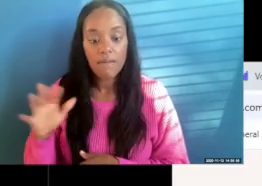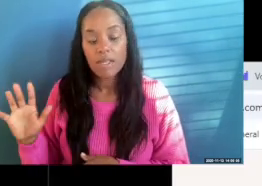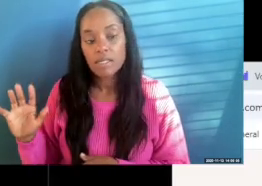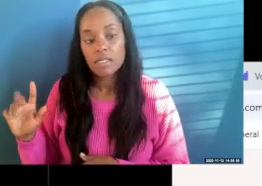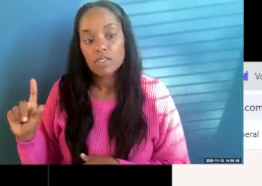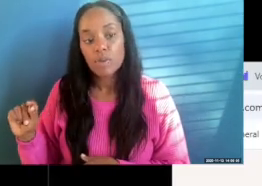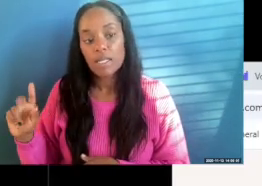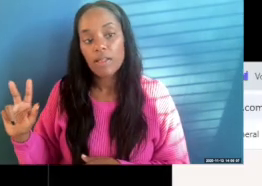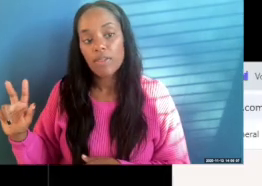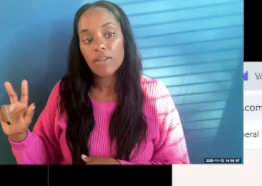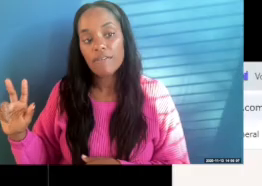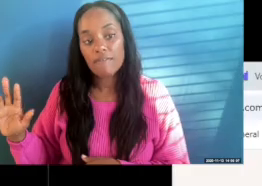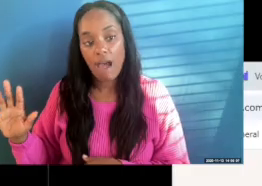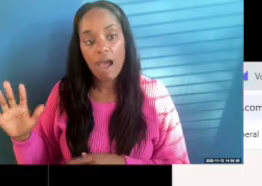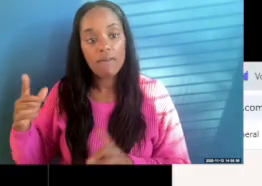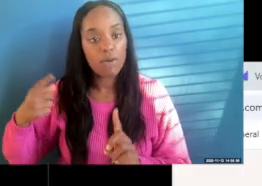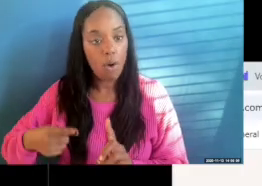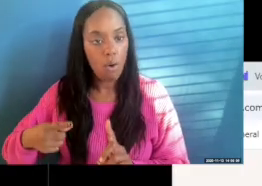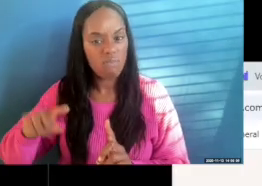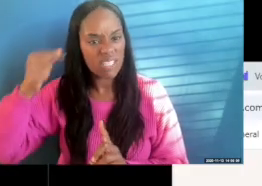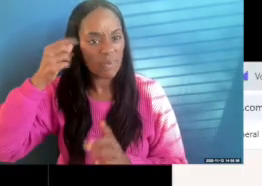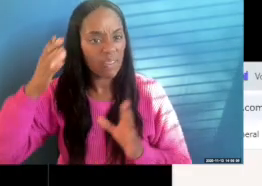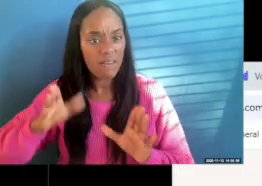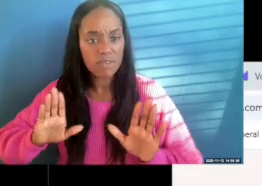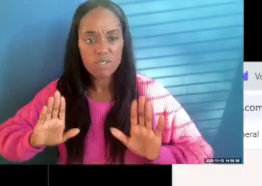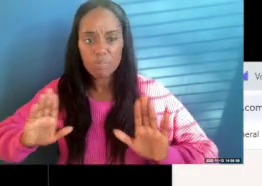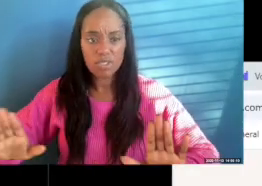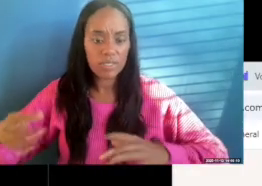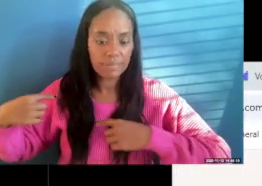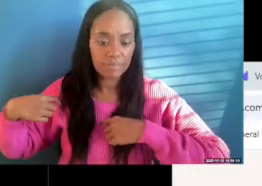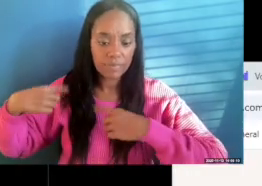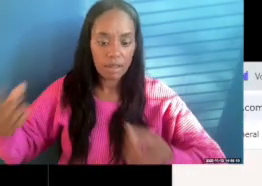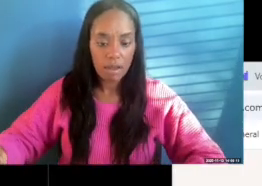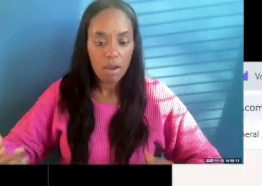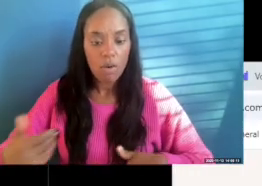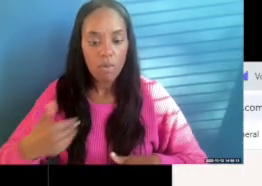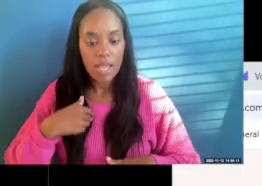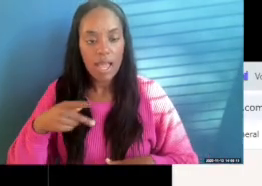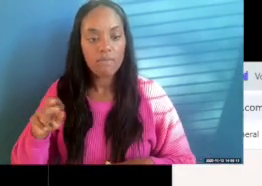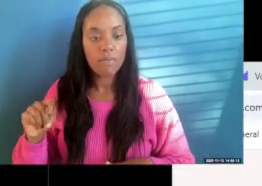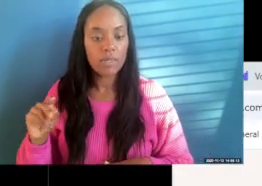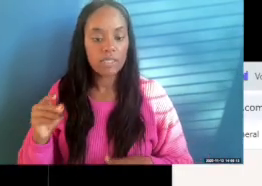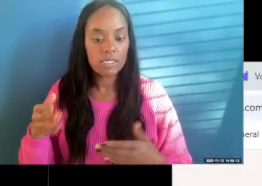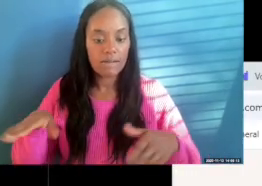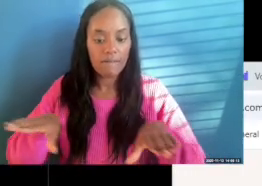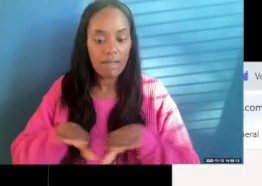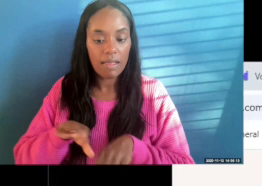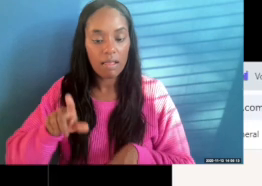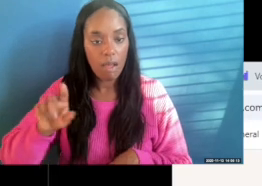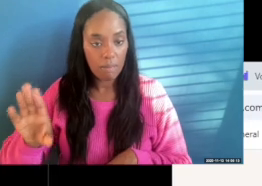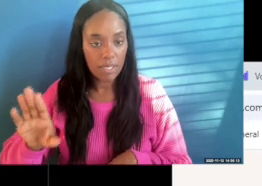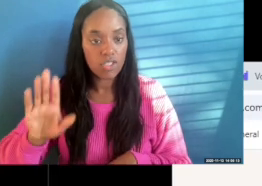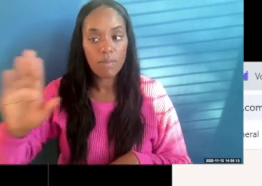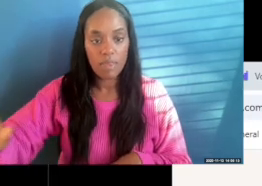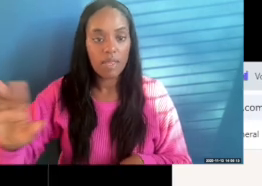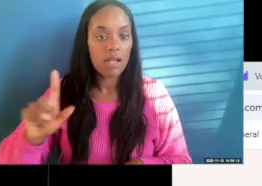CFR or whether it's with the port money that comes out, that's critical. But drayage should have a level of priority in front of